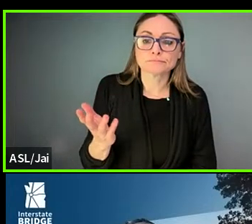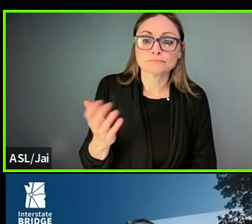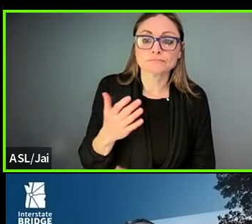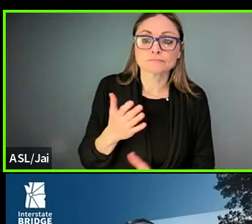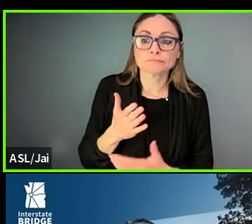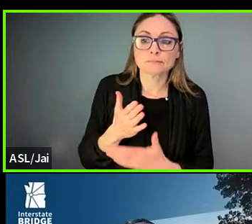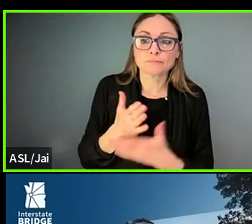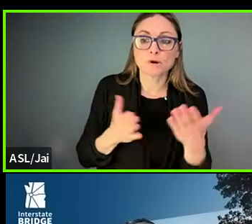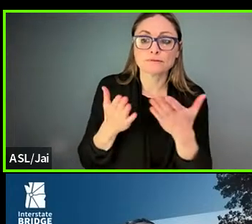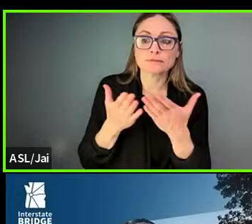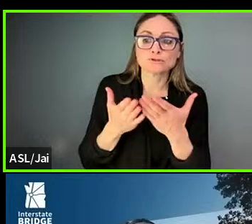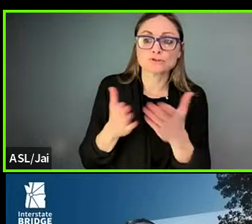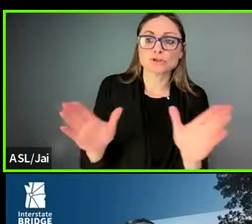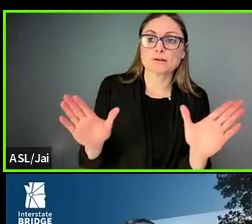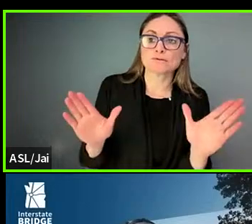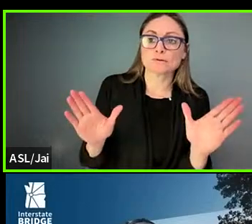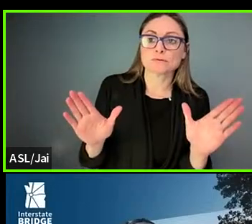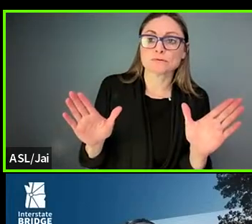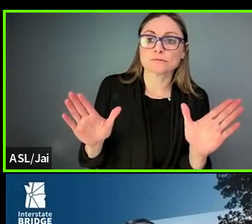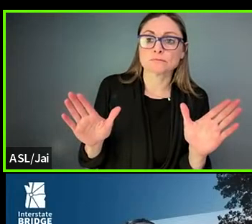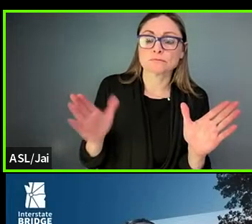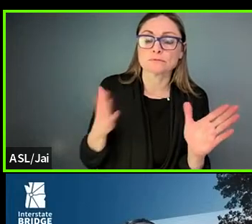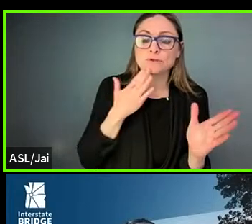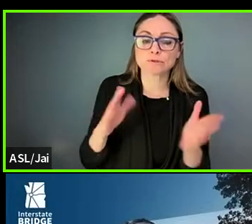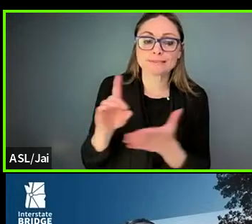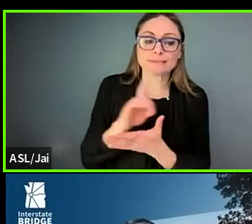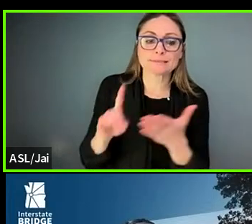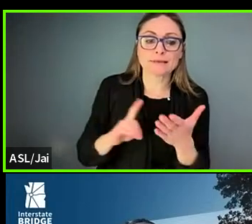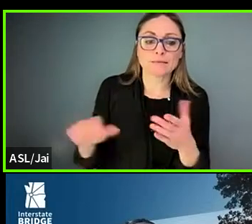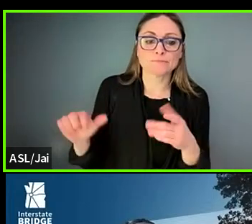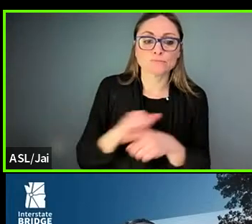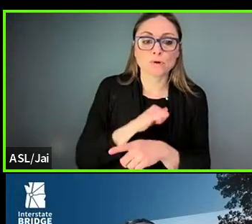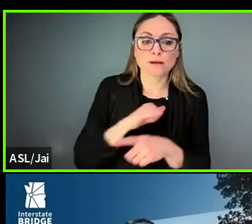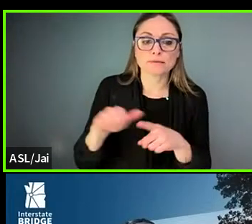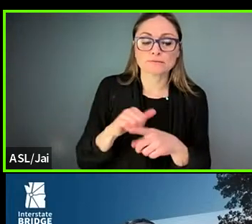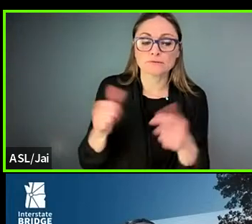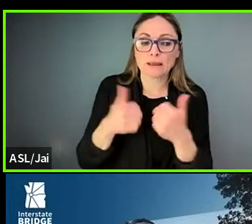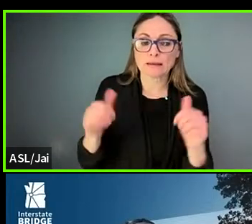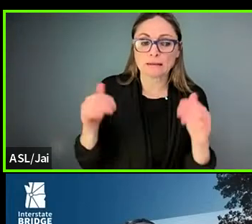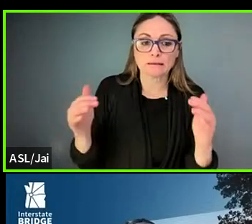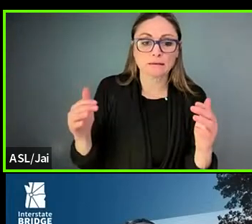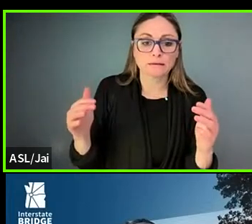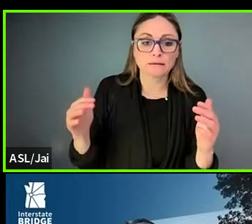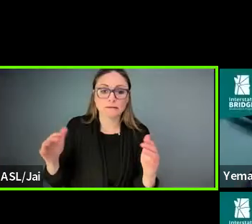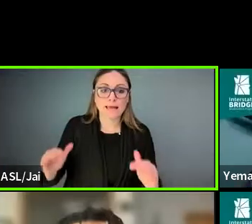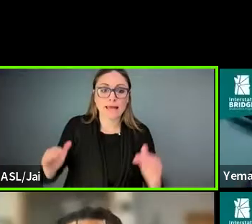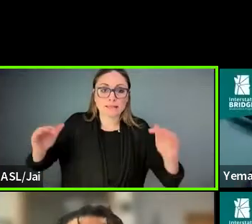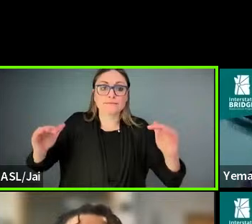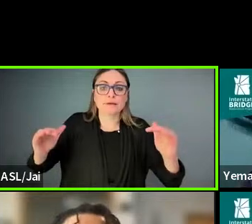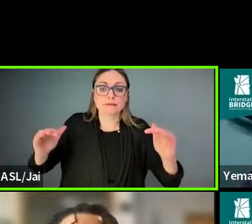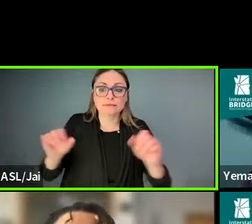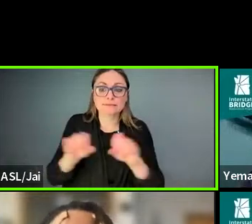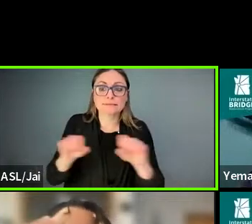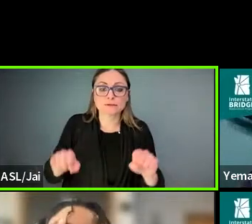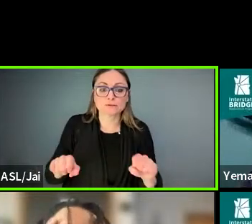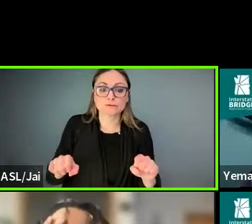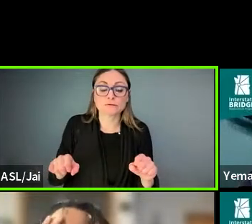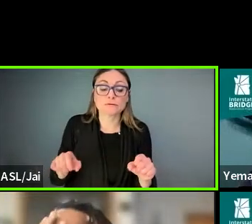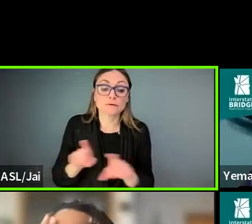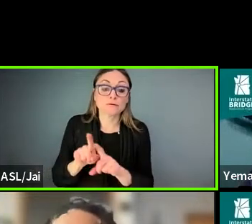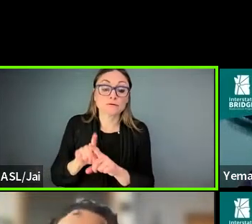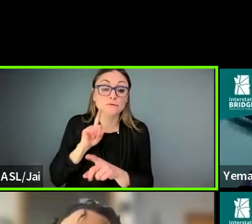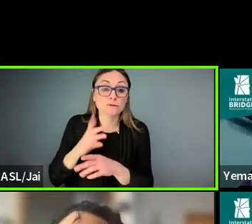of general design, good design practices for any elevated station. But not only here, it's also will be for the shared use